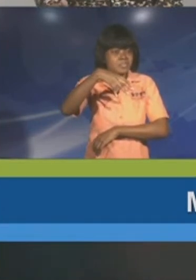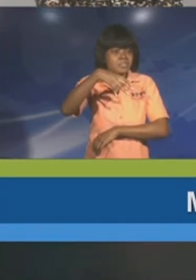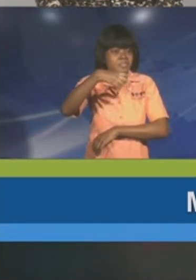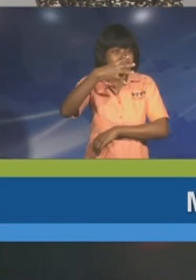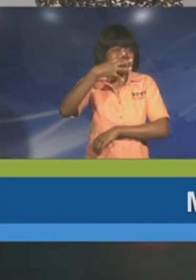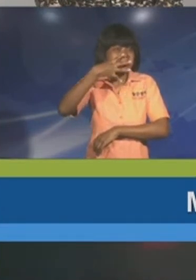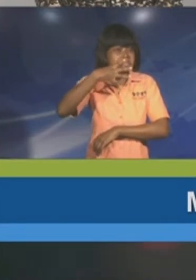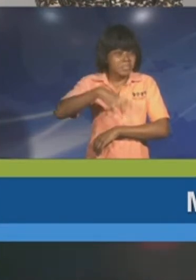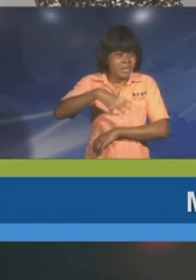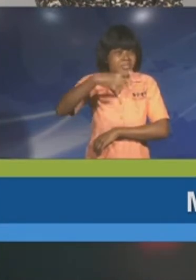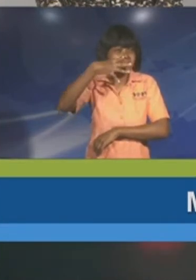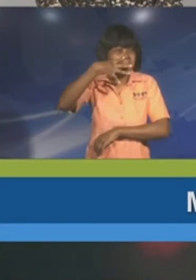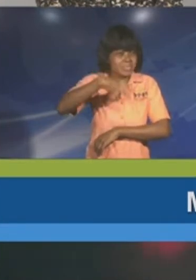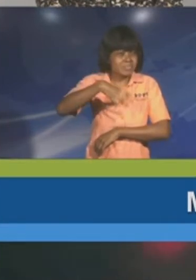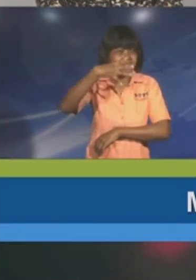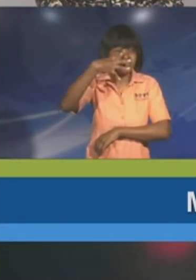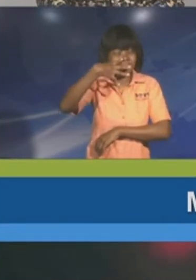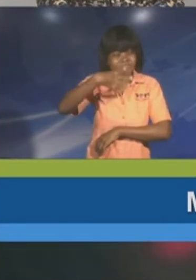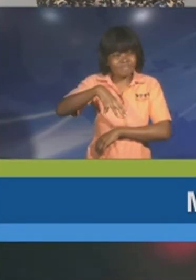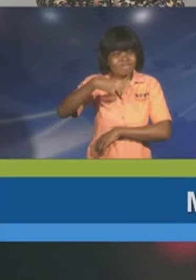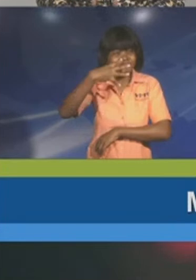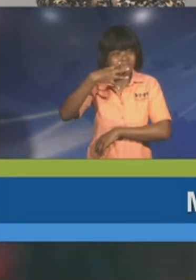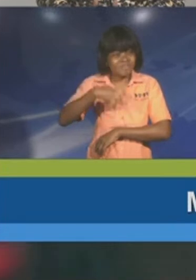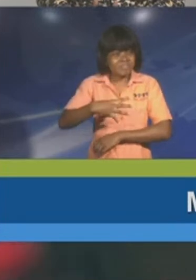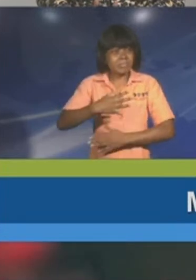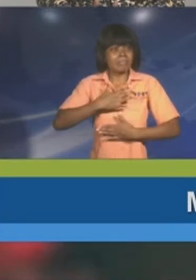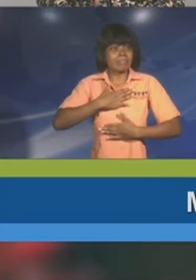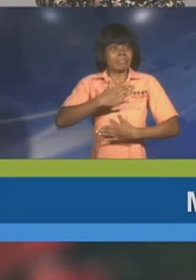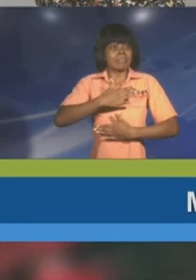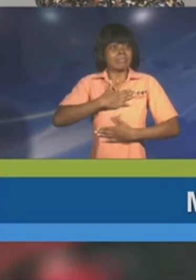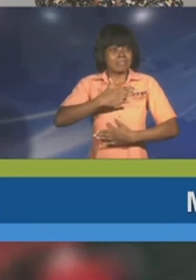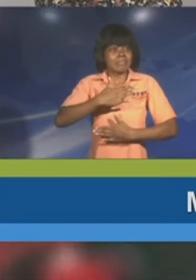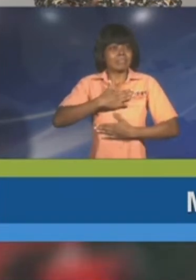They're congested. They have sore throat, and that lasts for about